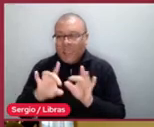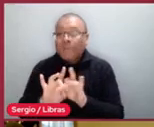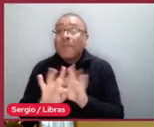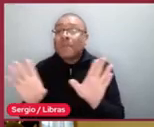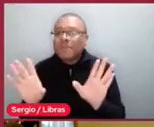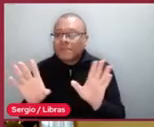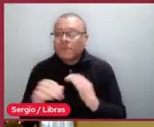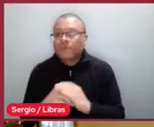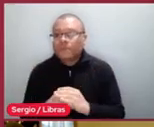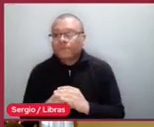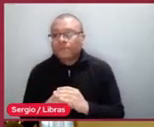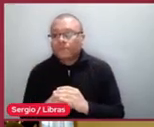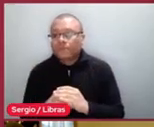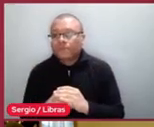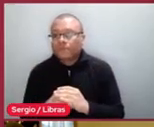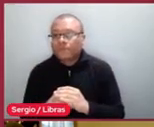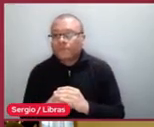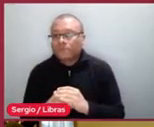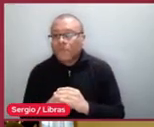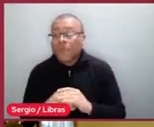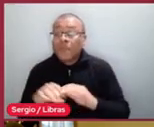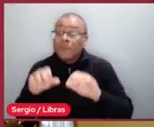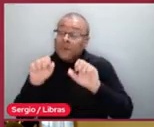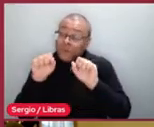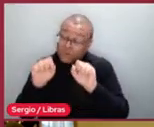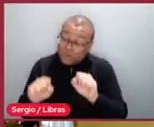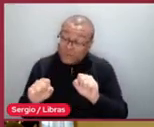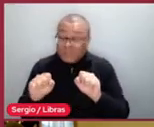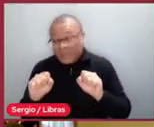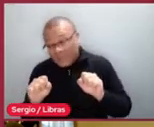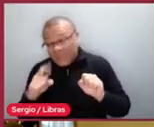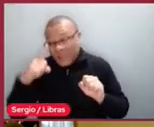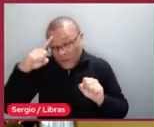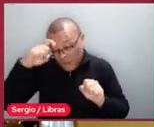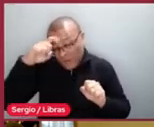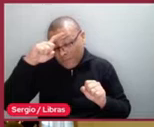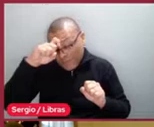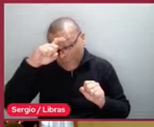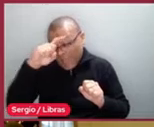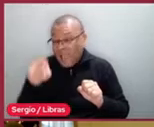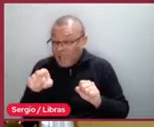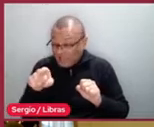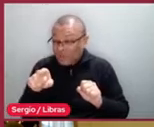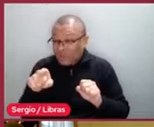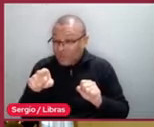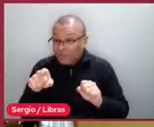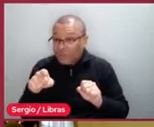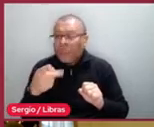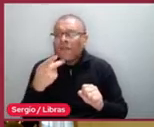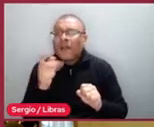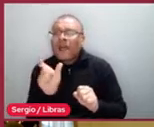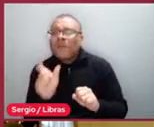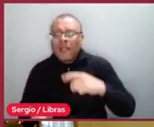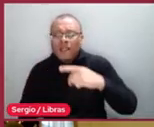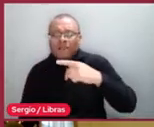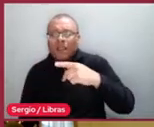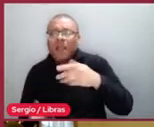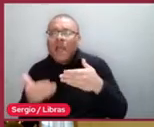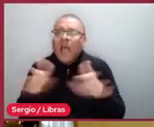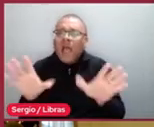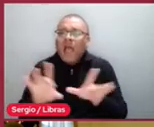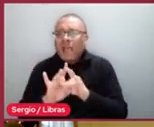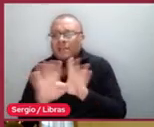what is really complicated here is permissions, it's